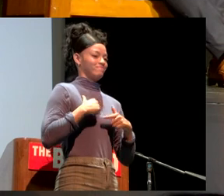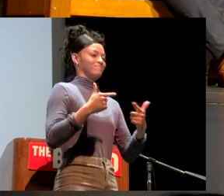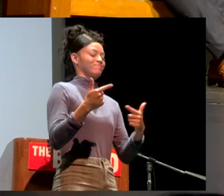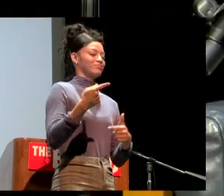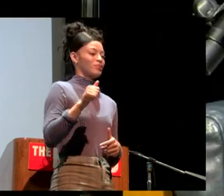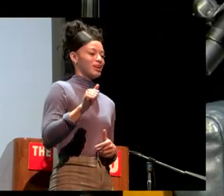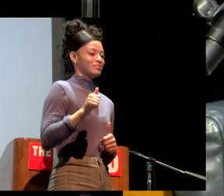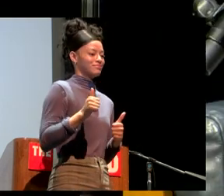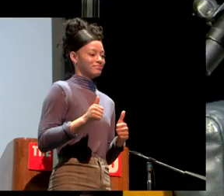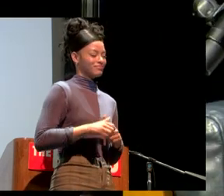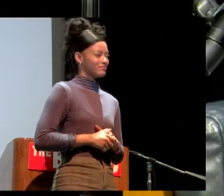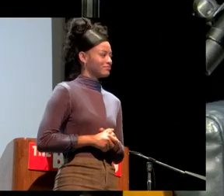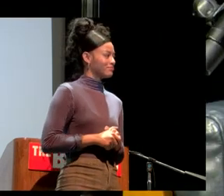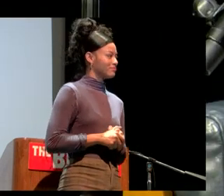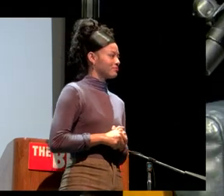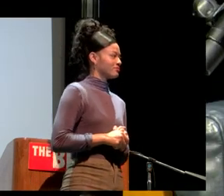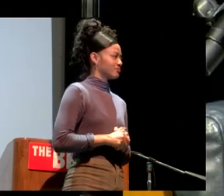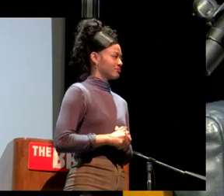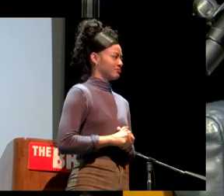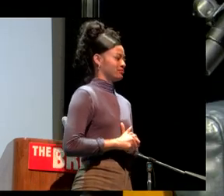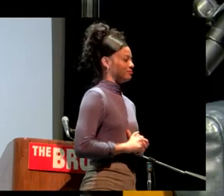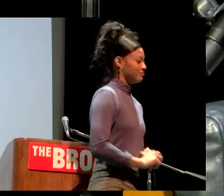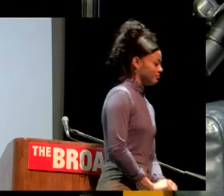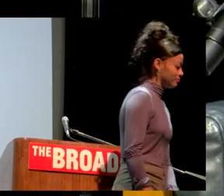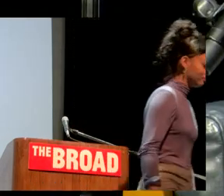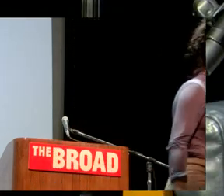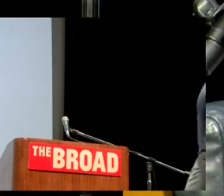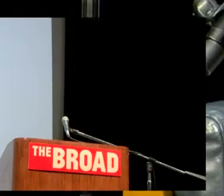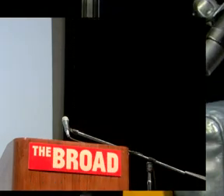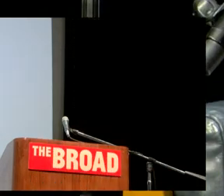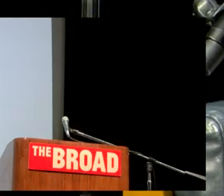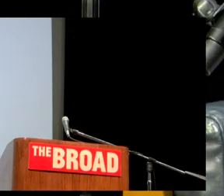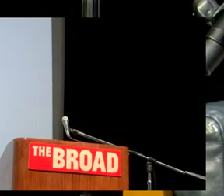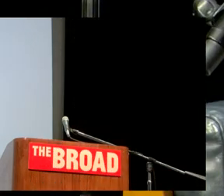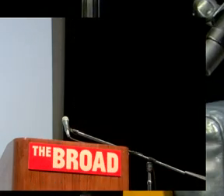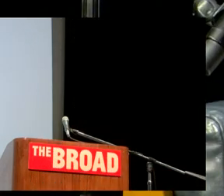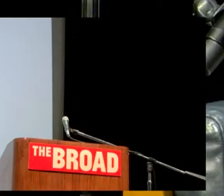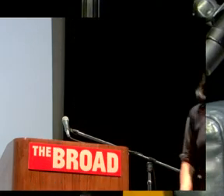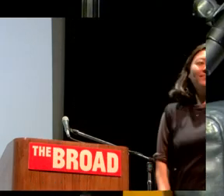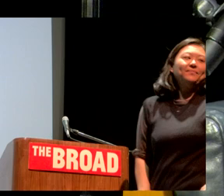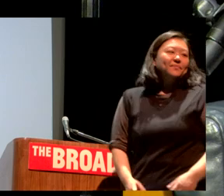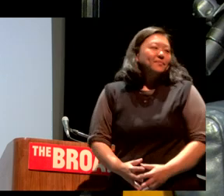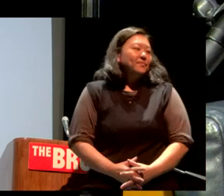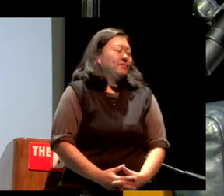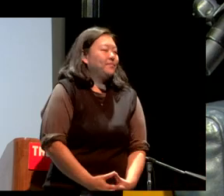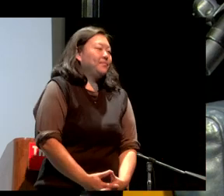take questions for Takashi. I think that we have